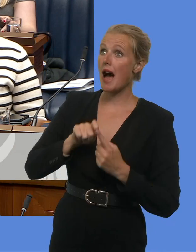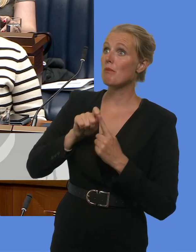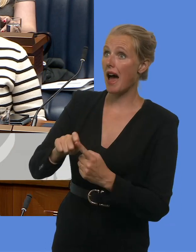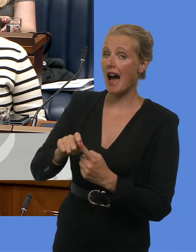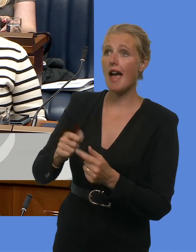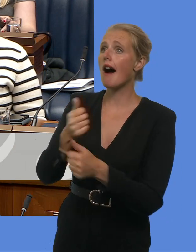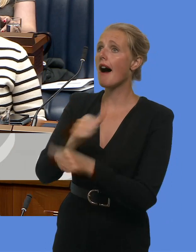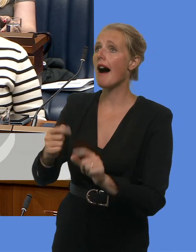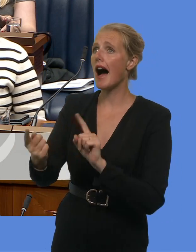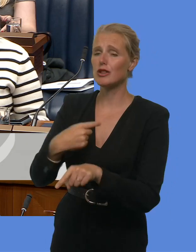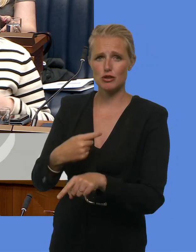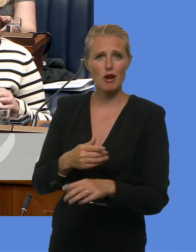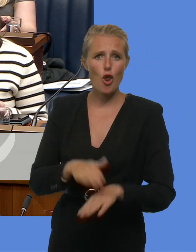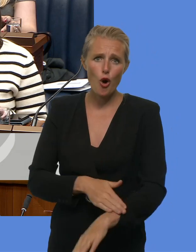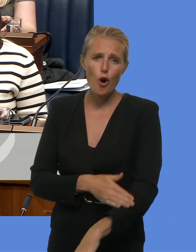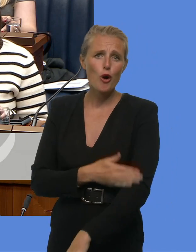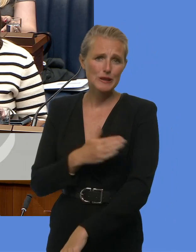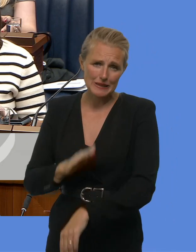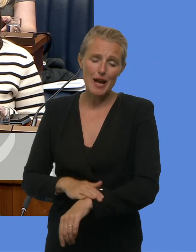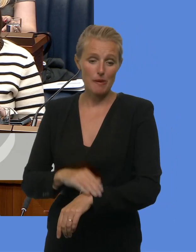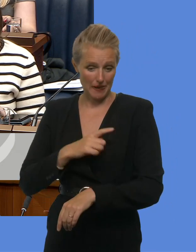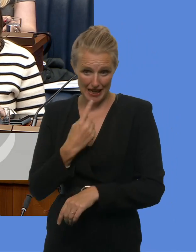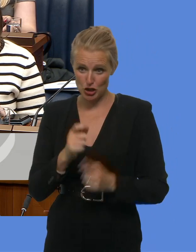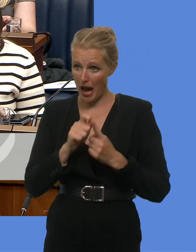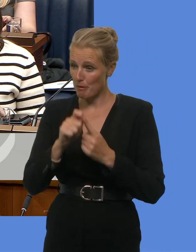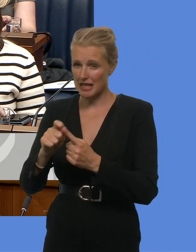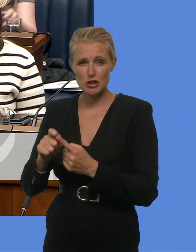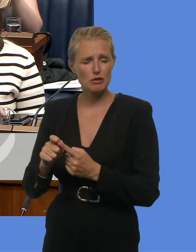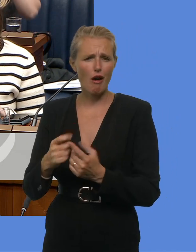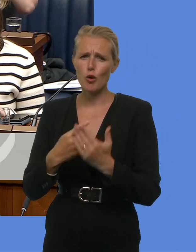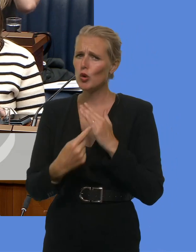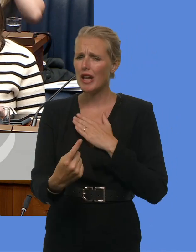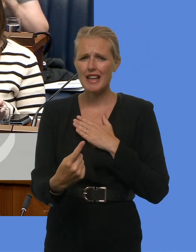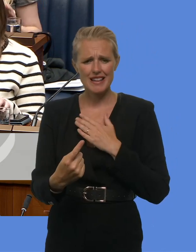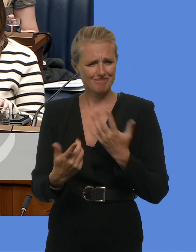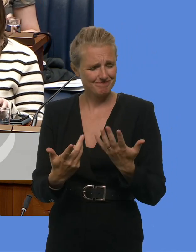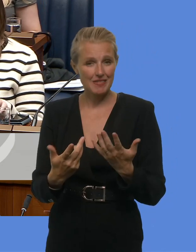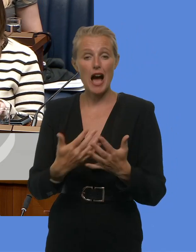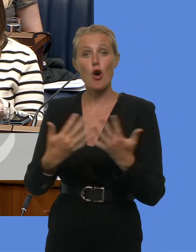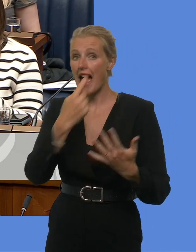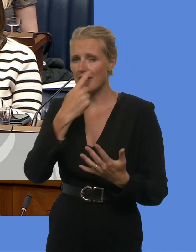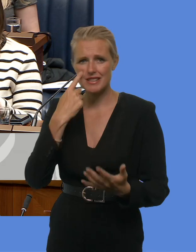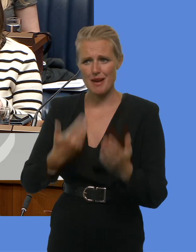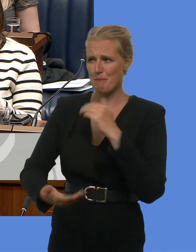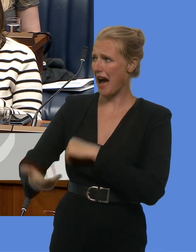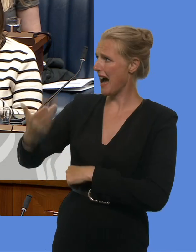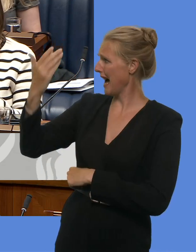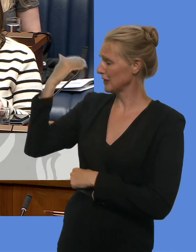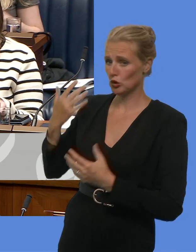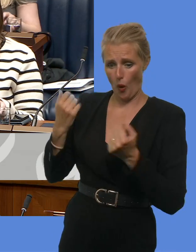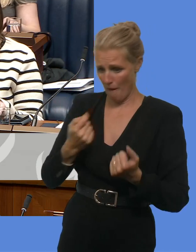application. Each application is unique with its own complexities, including the historic nature of much of the evidence required to support